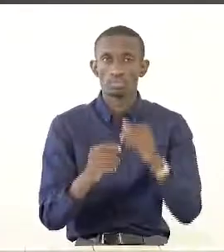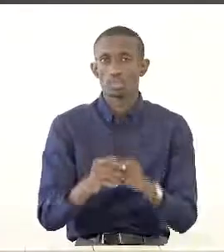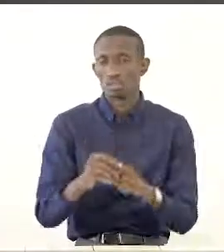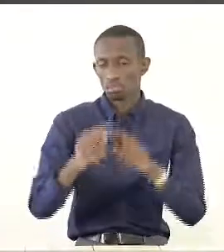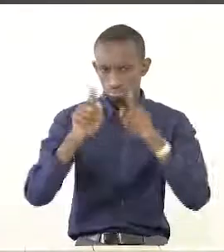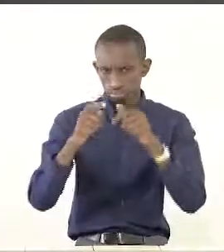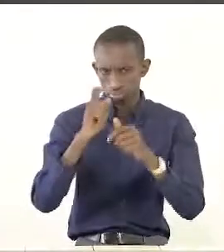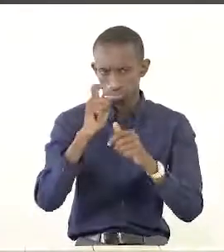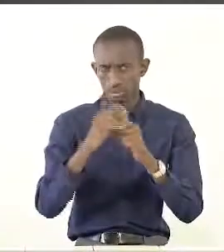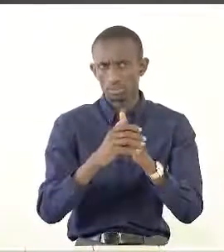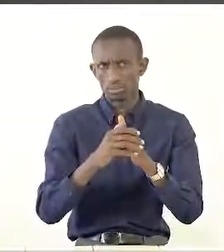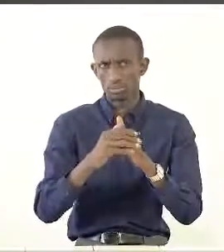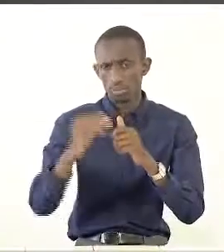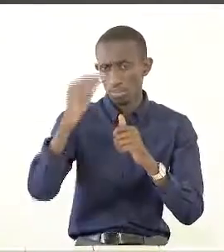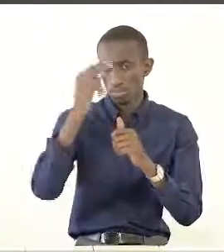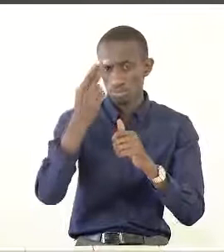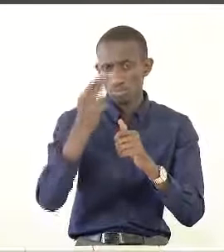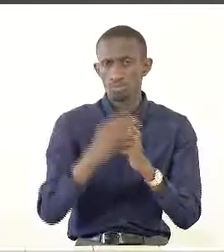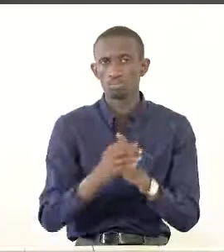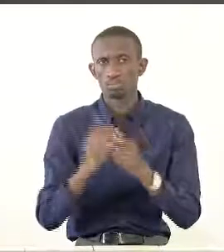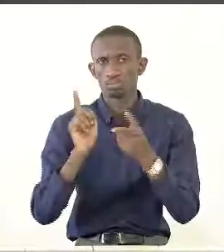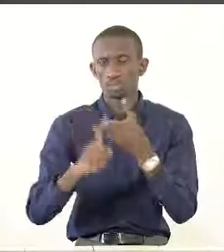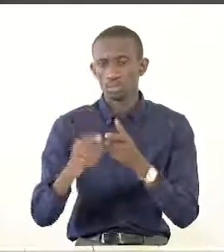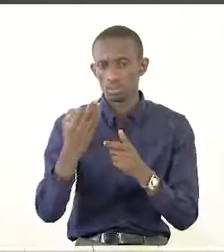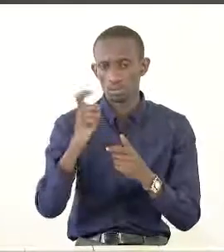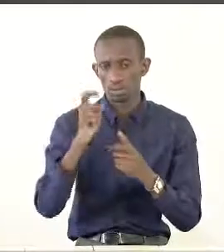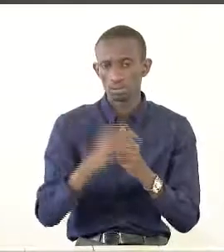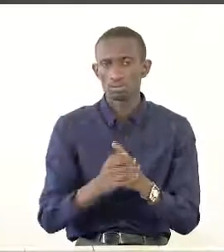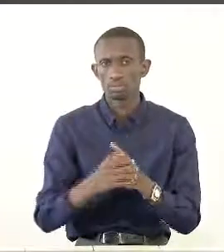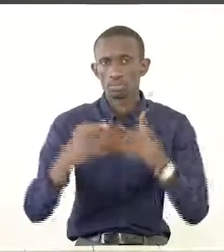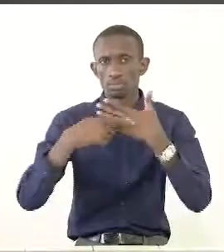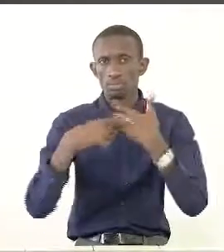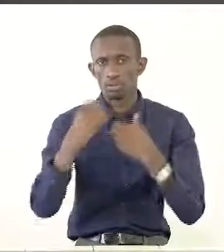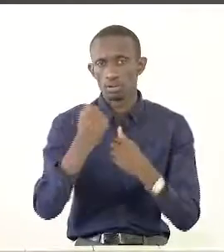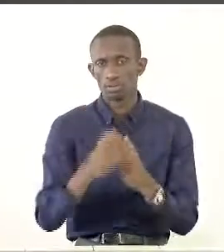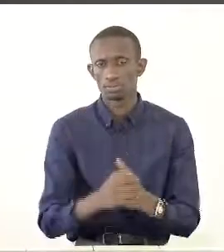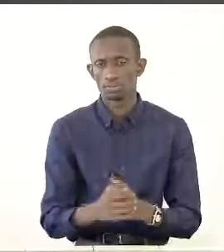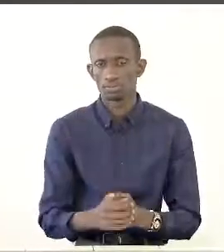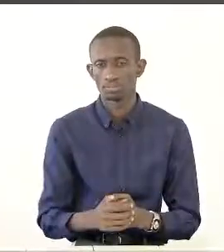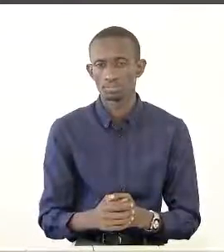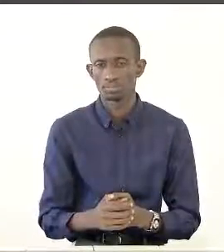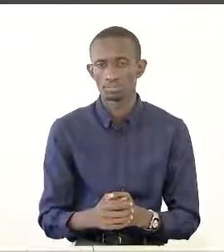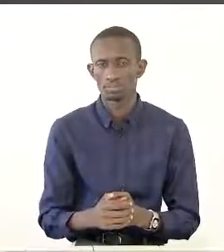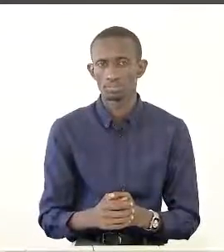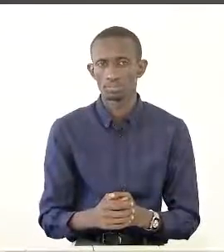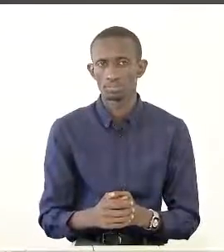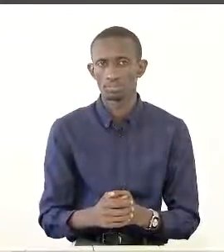x squared plus 3x minus 5